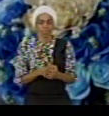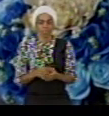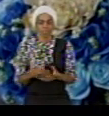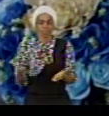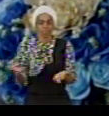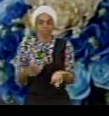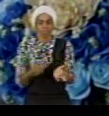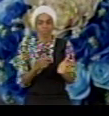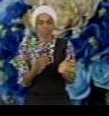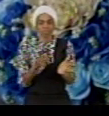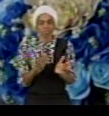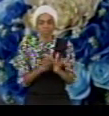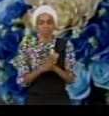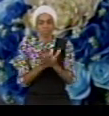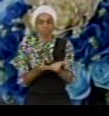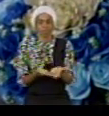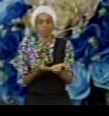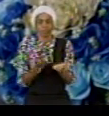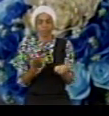page two